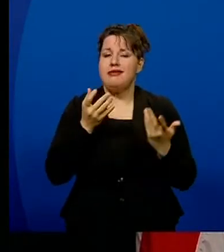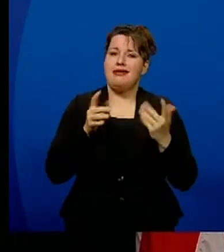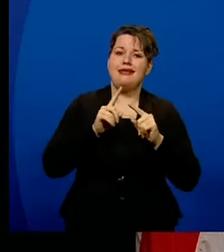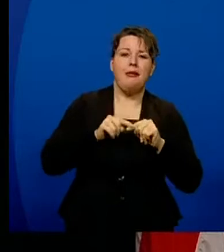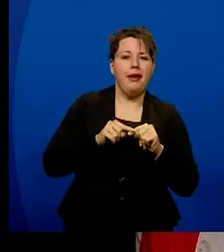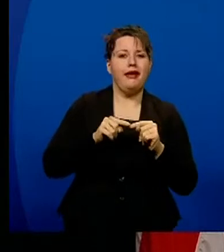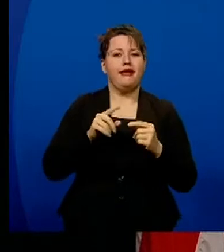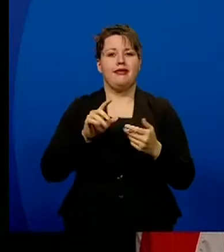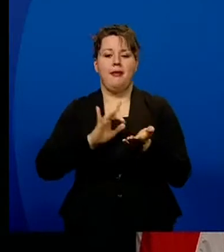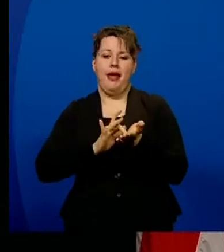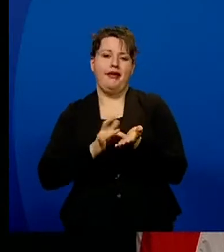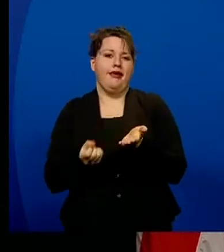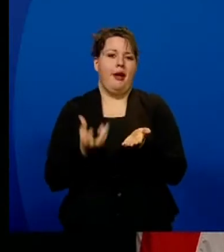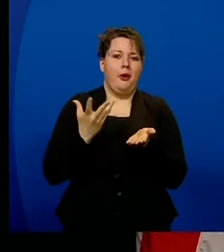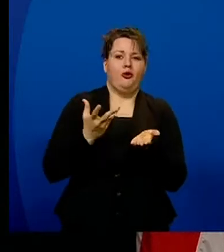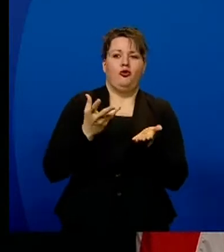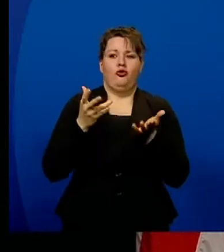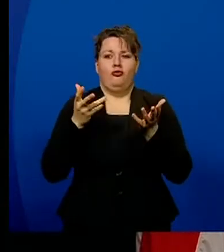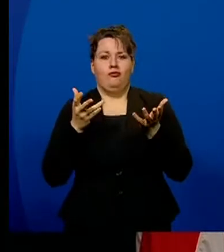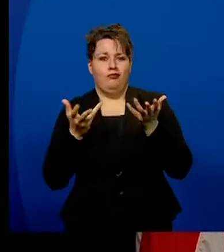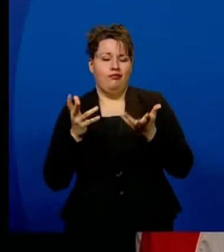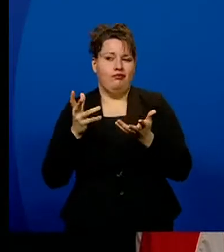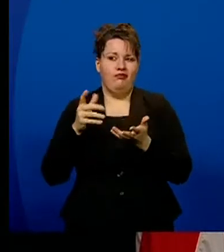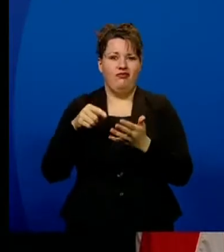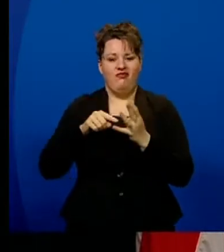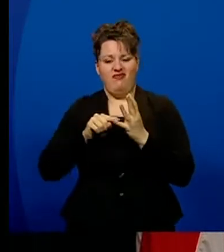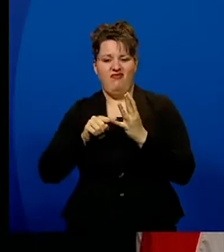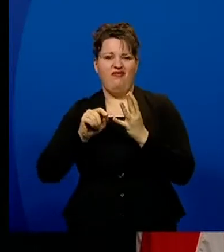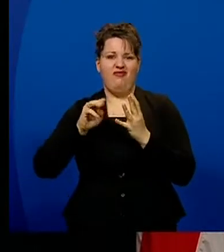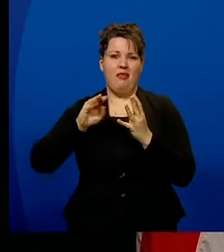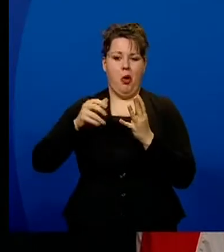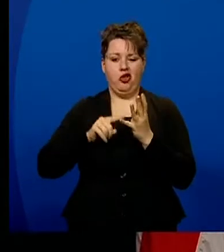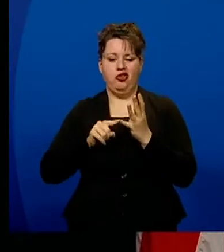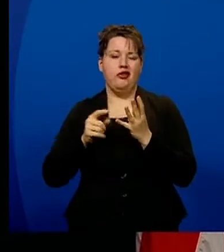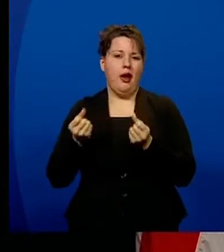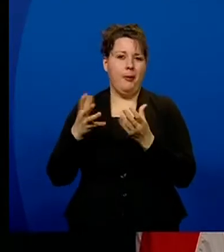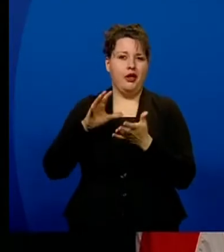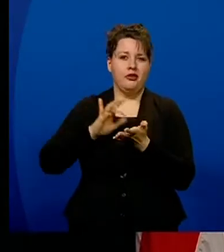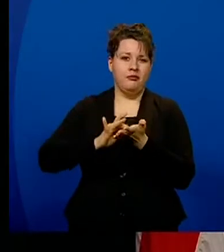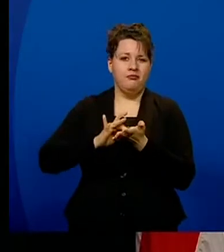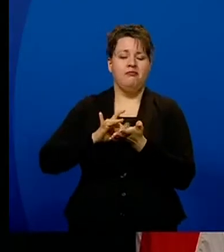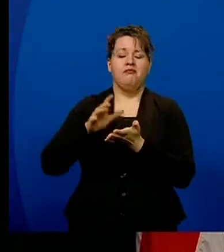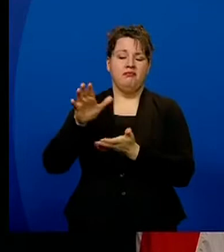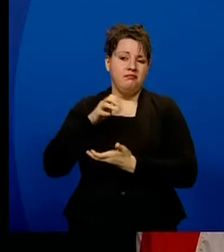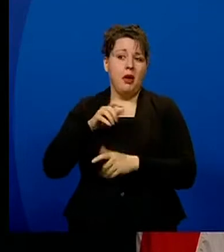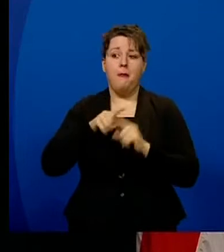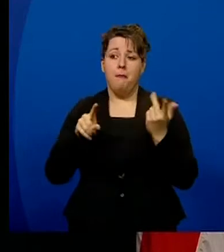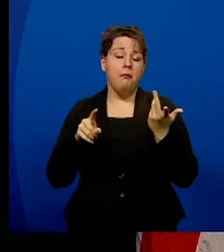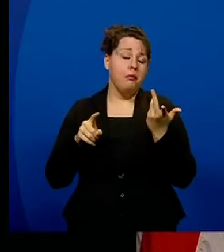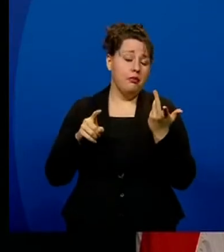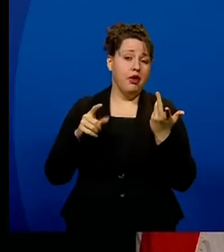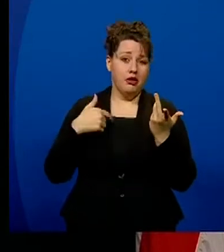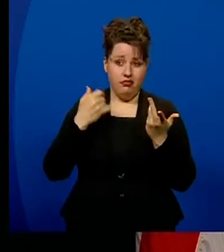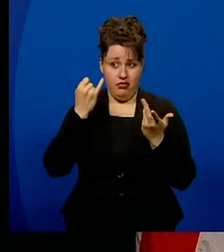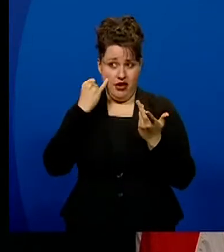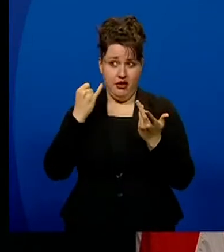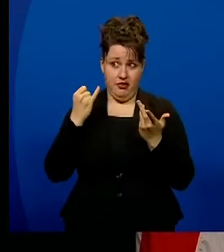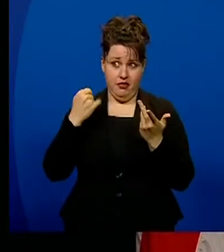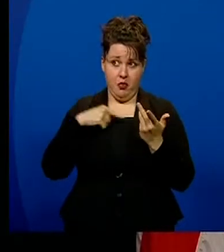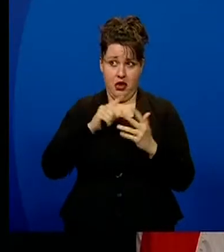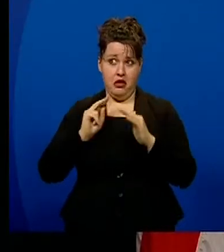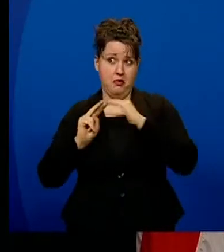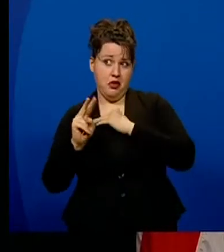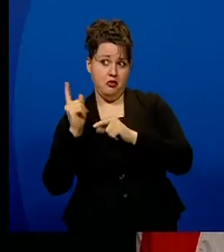on the vaccine allocation we receive at the end of the month. But if we're able to get what they're projecting, we really will see some fairly quick